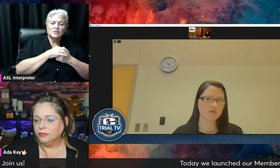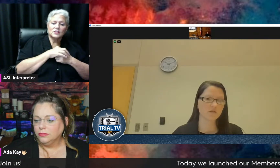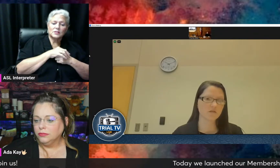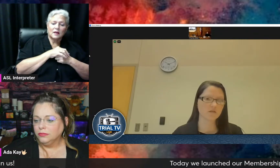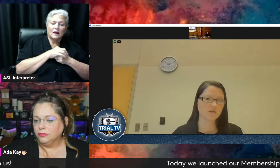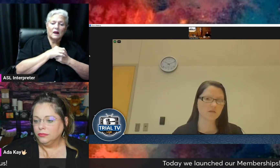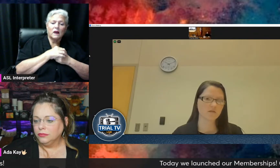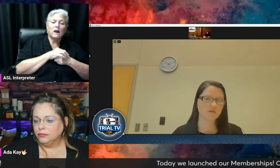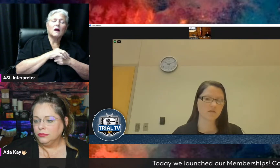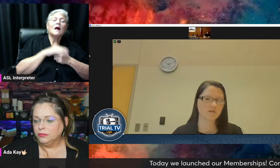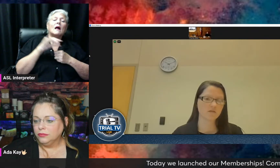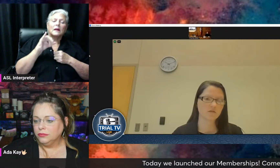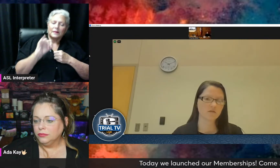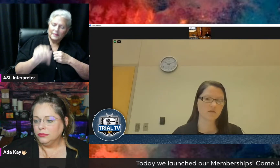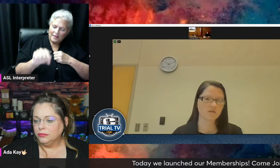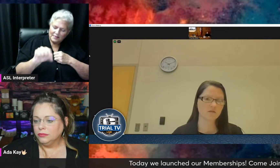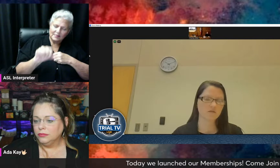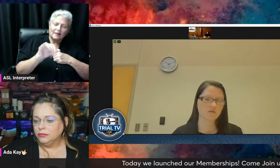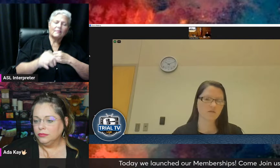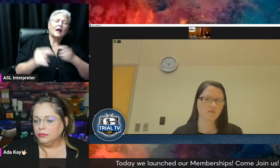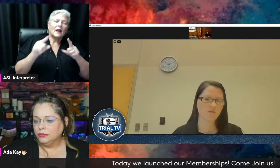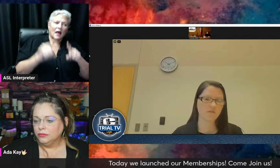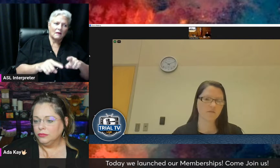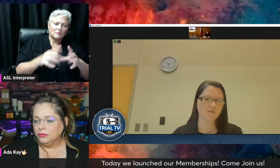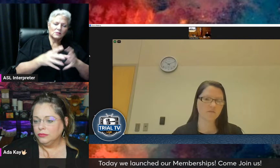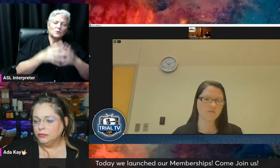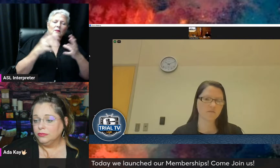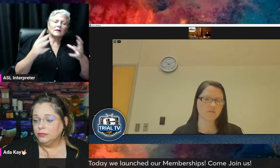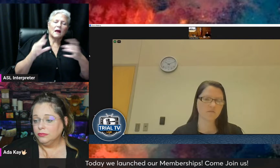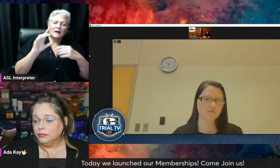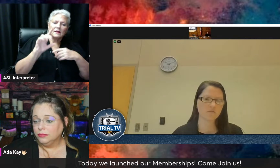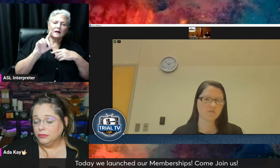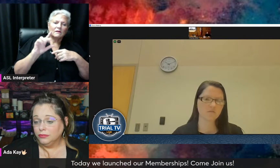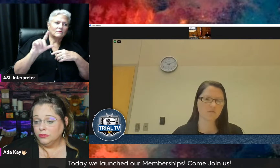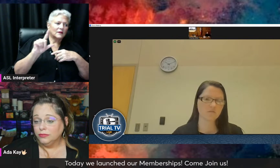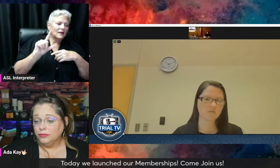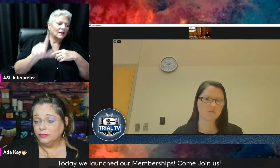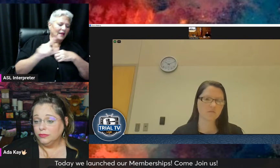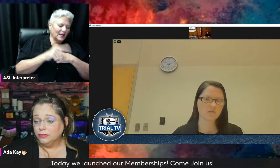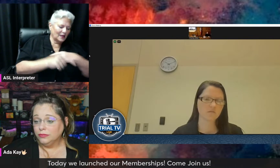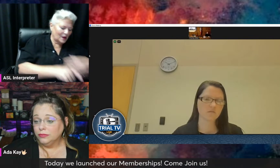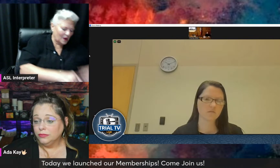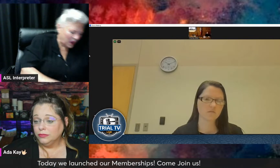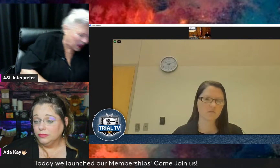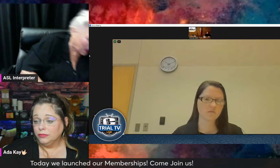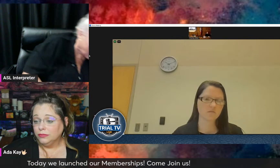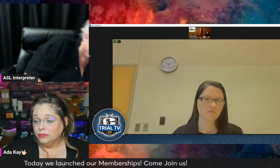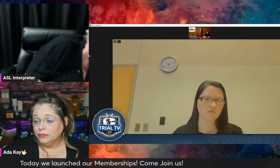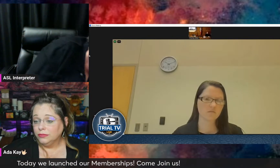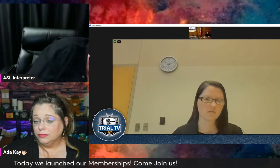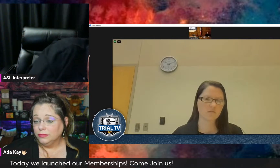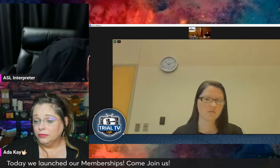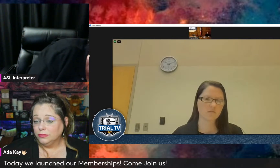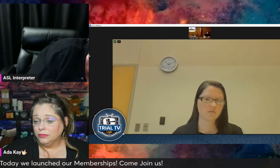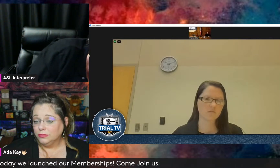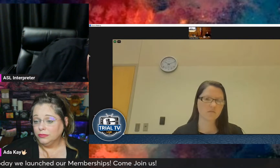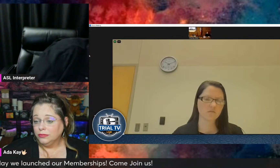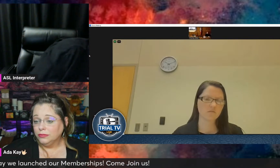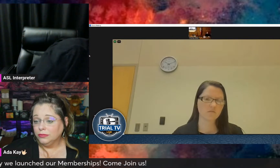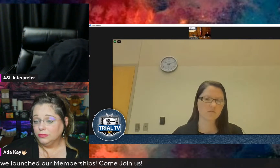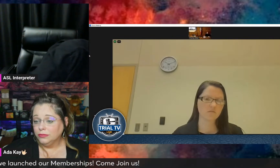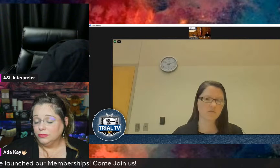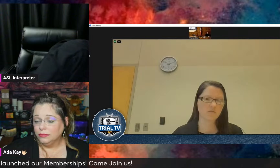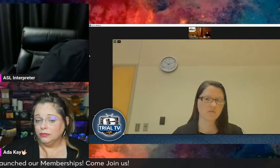prints. And as I understand it, from what you just said, that could indicate movement at the time that the print was